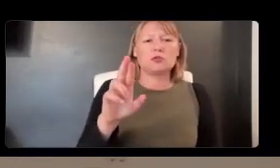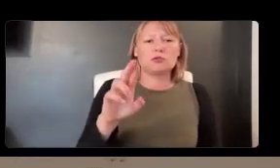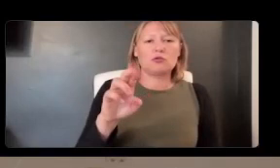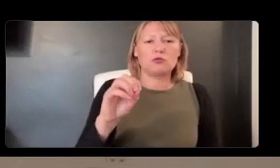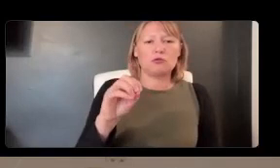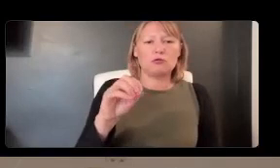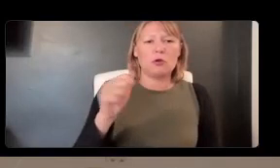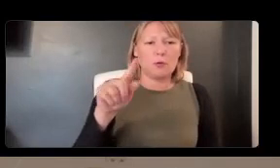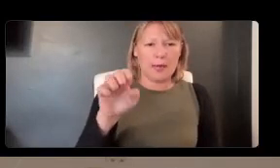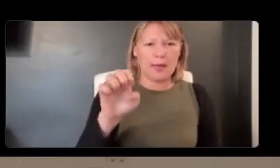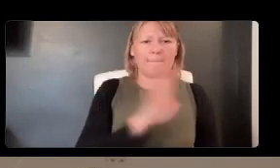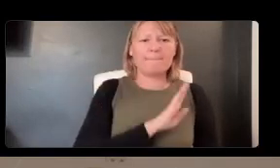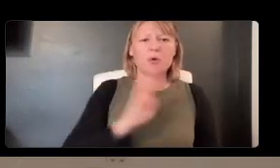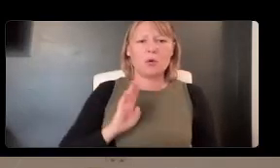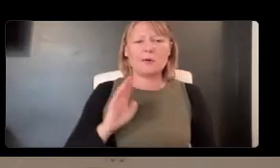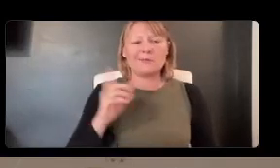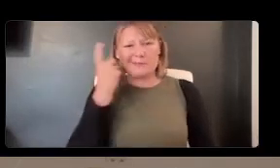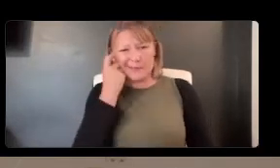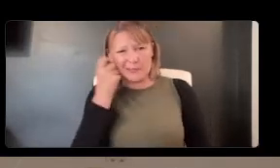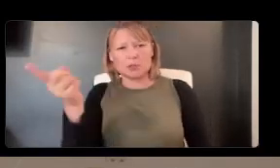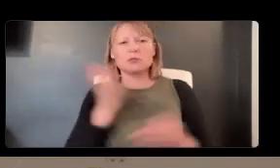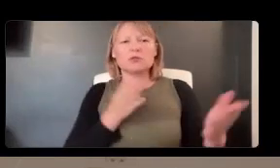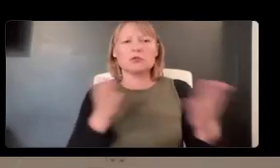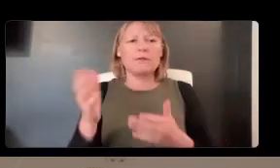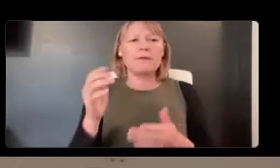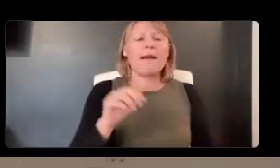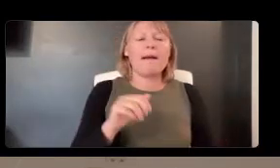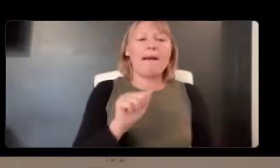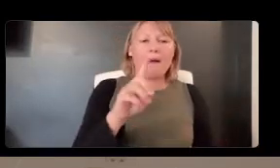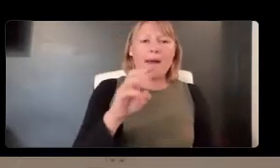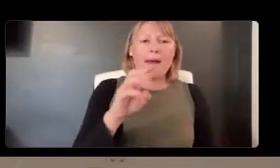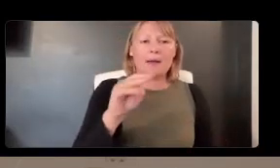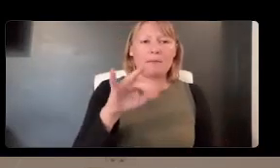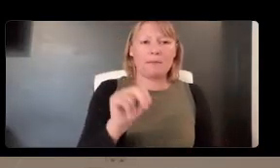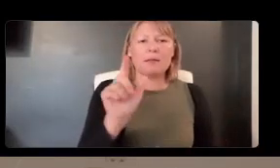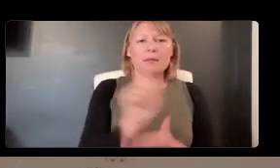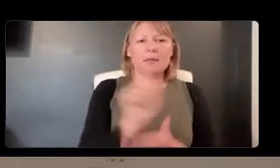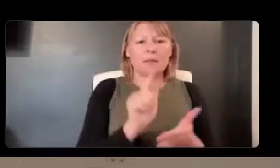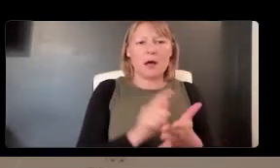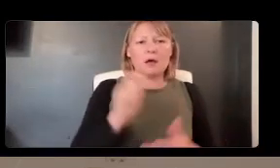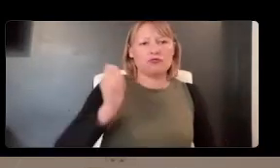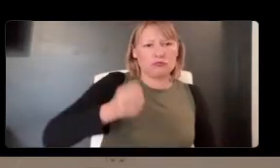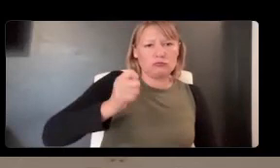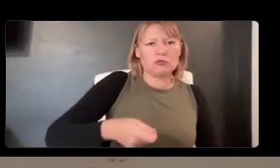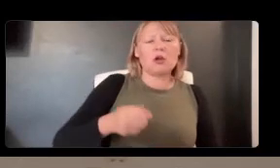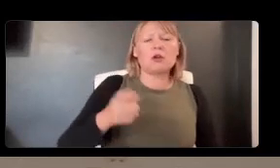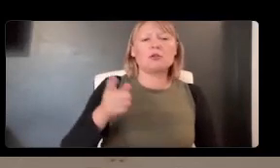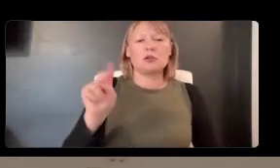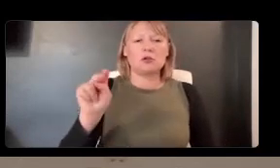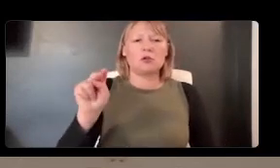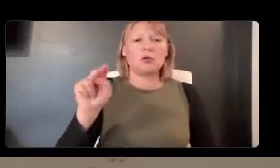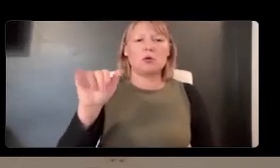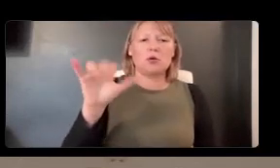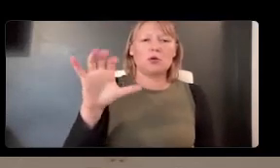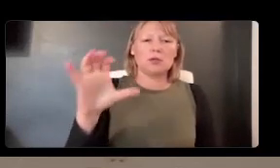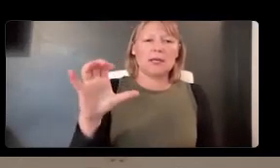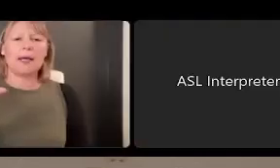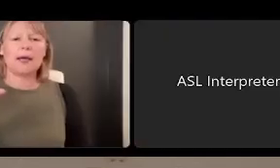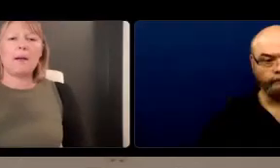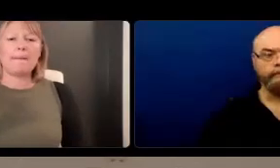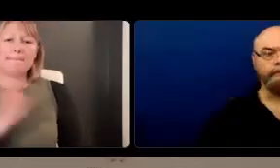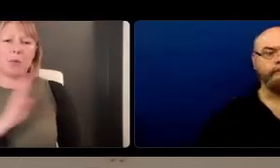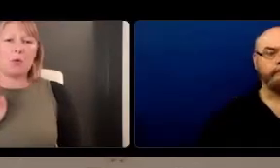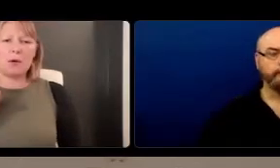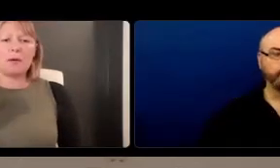recently, Mrs. Perez served as an administrative law judge at the New York State Industrial Board of Appeals. In that role,